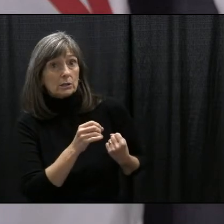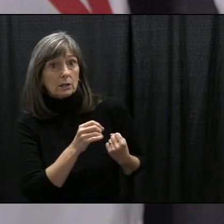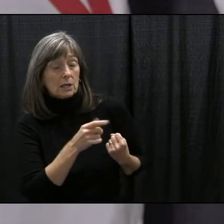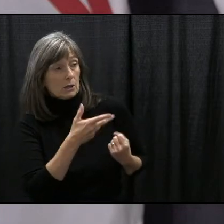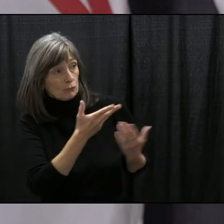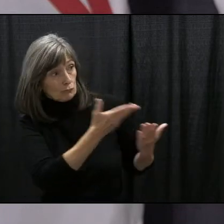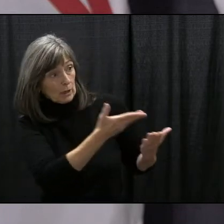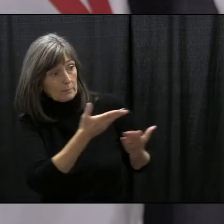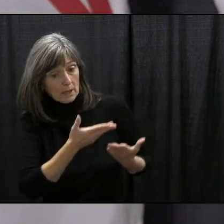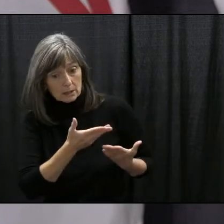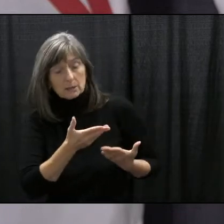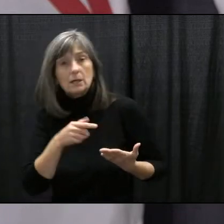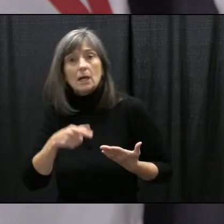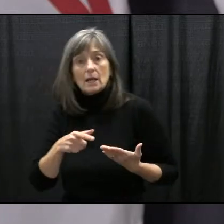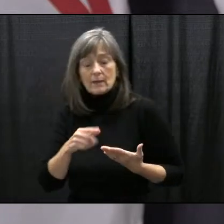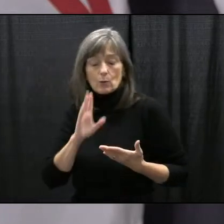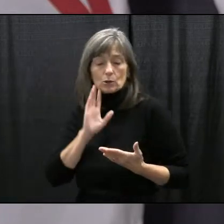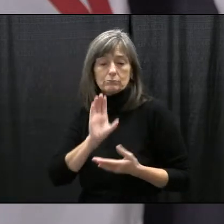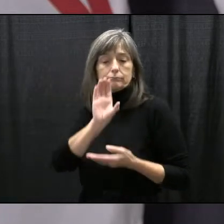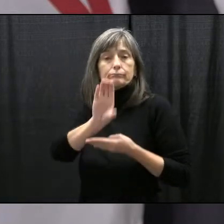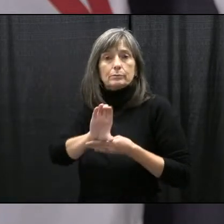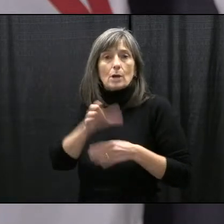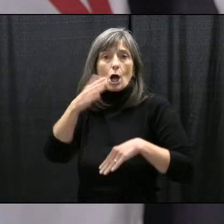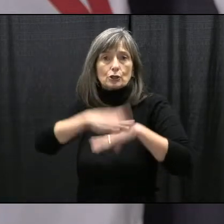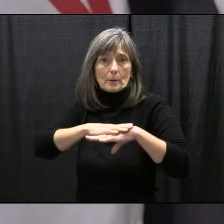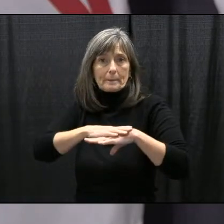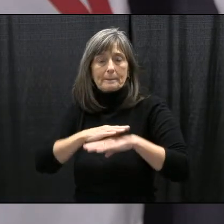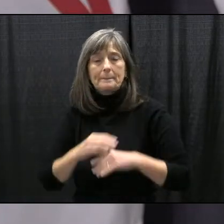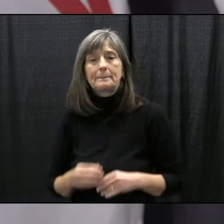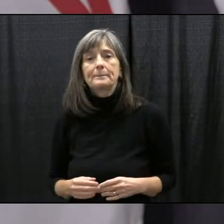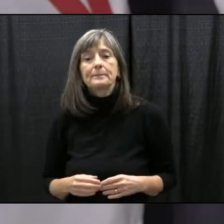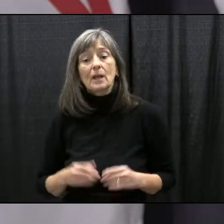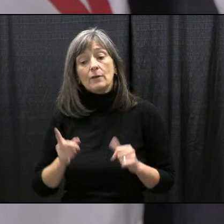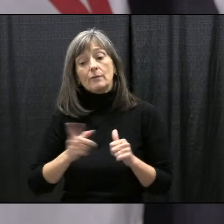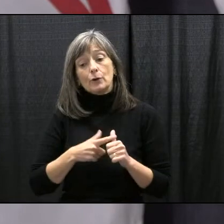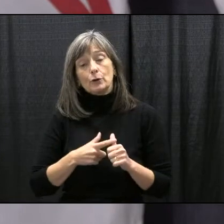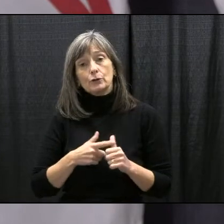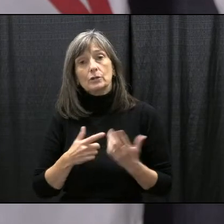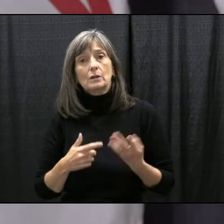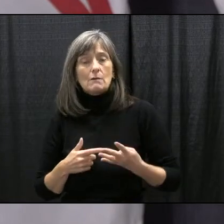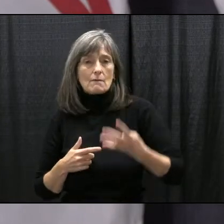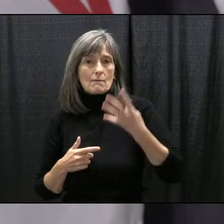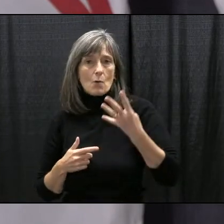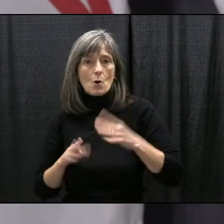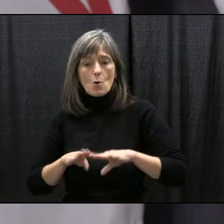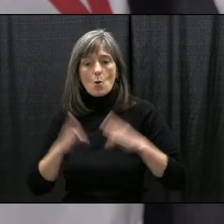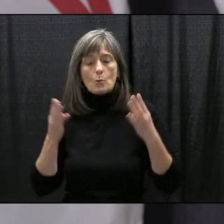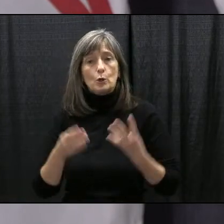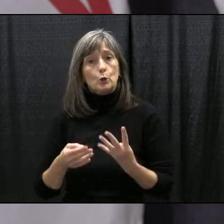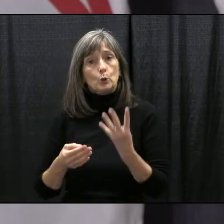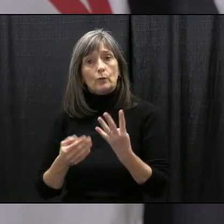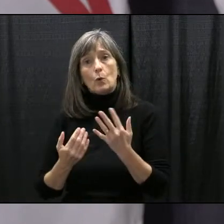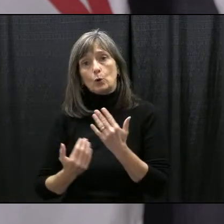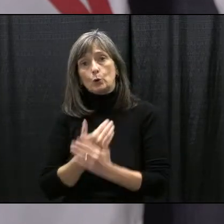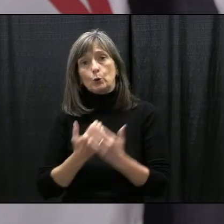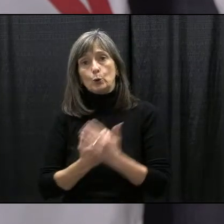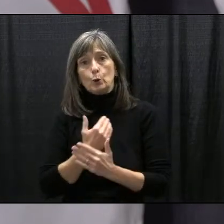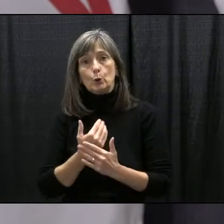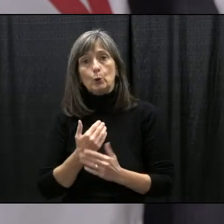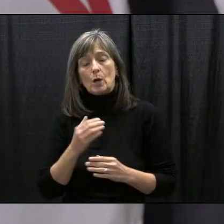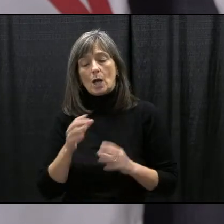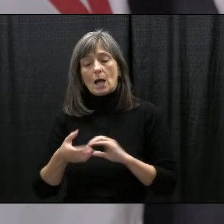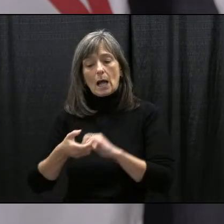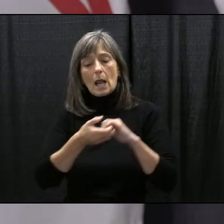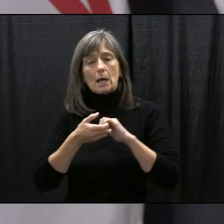built. The first step is the opening of at least 4 new collaborative team